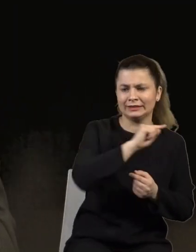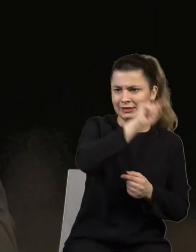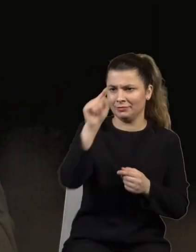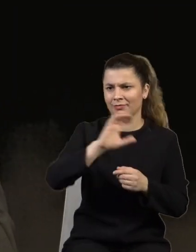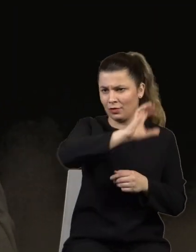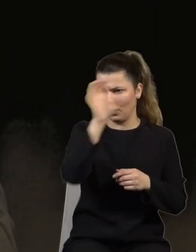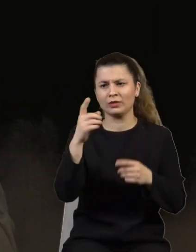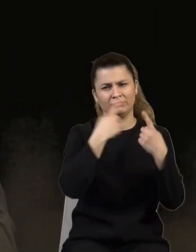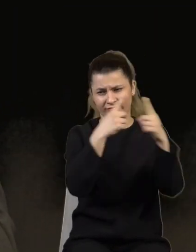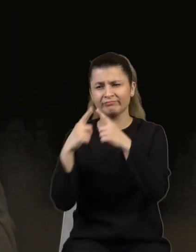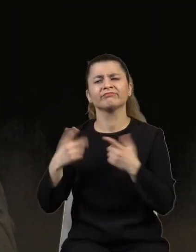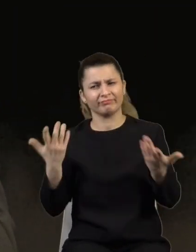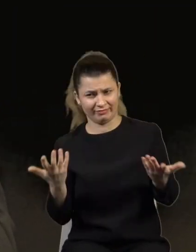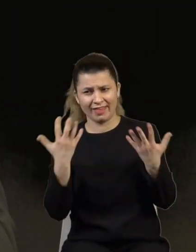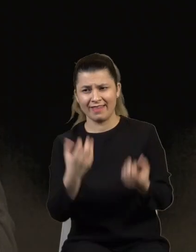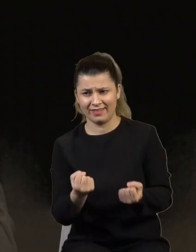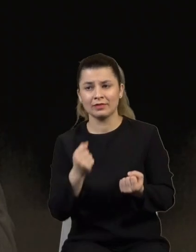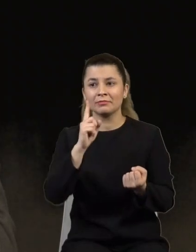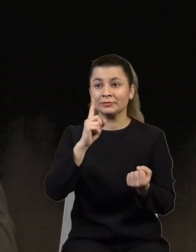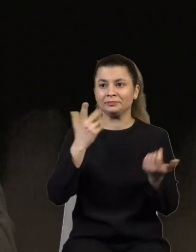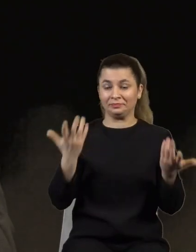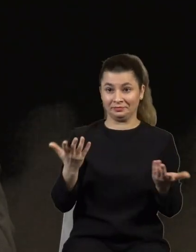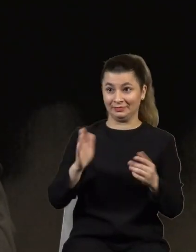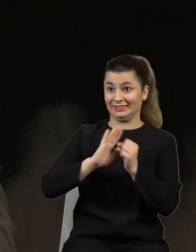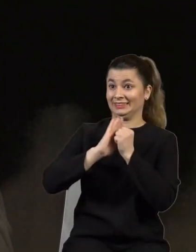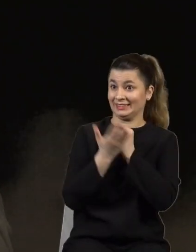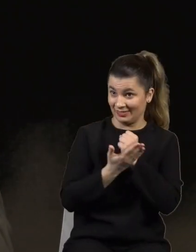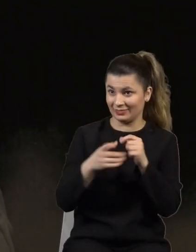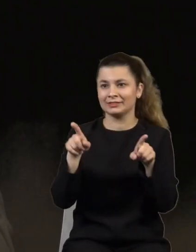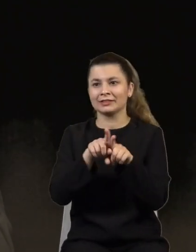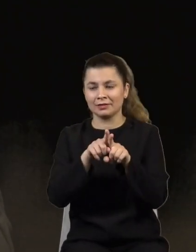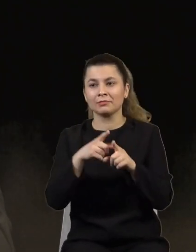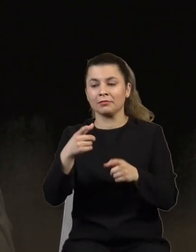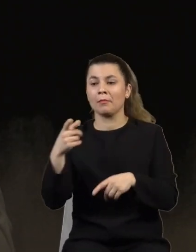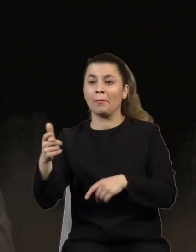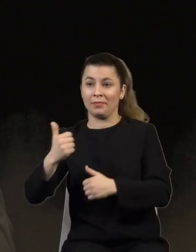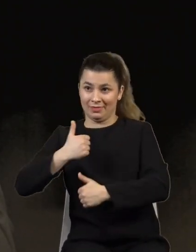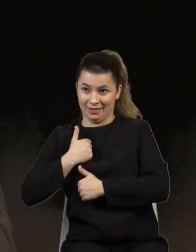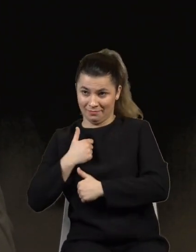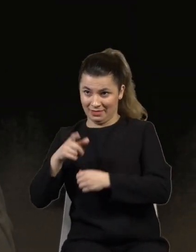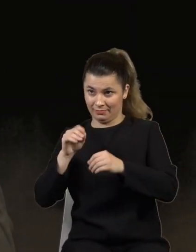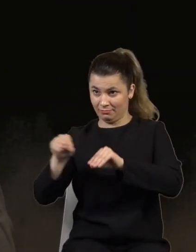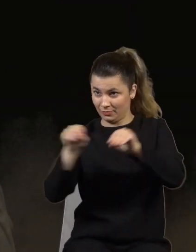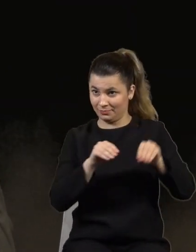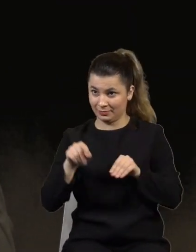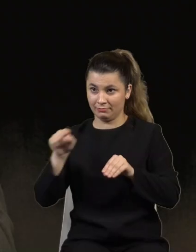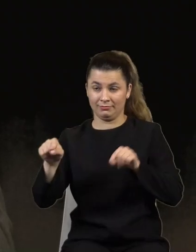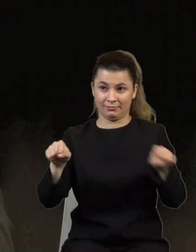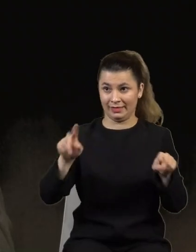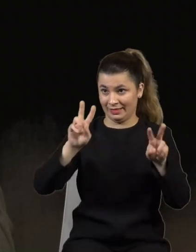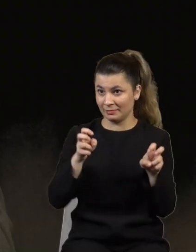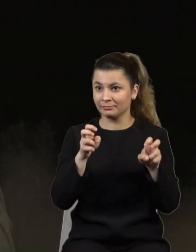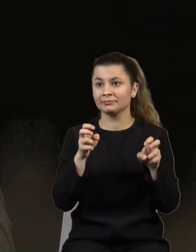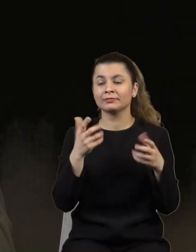of security and military mobility has not really been really, let's say, one of the